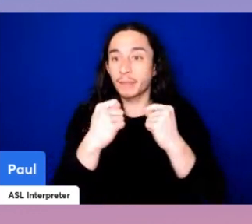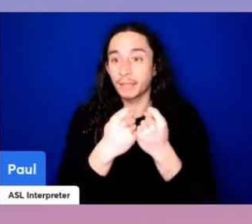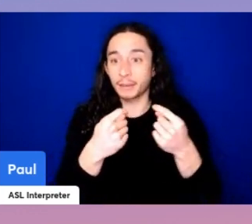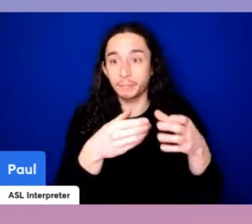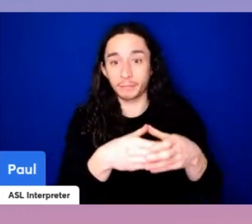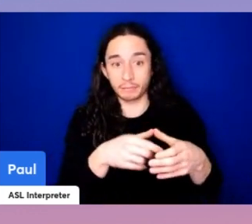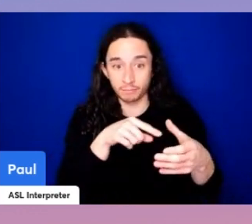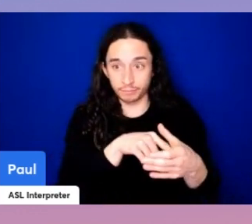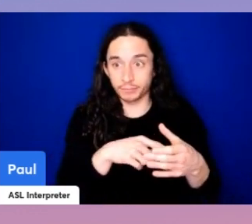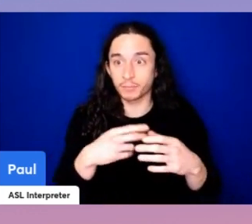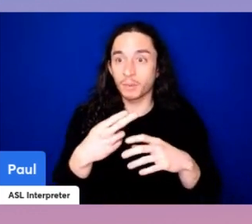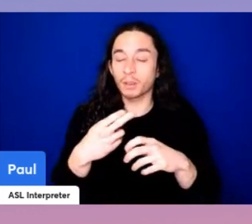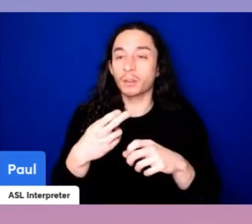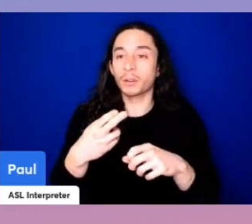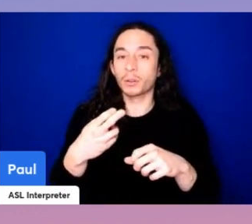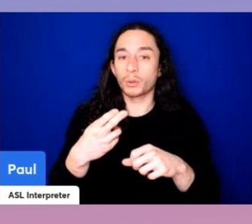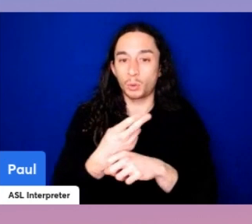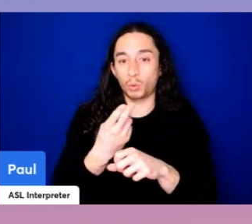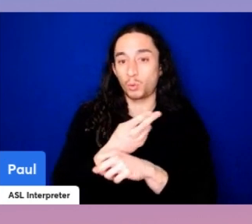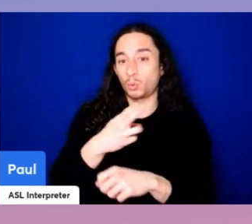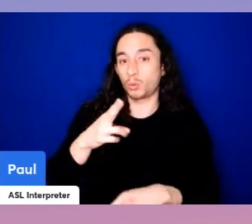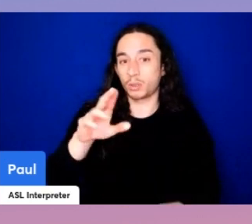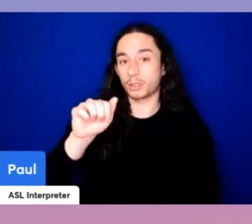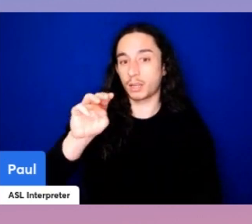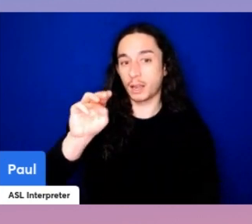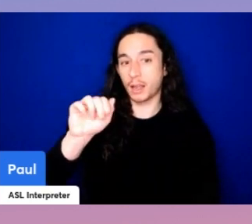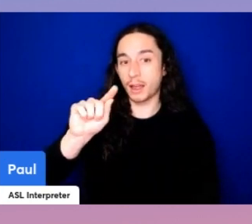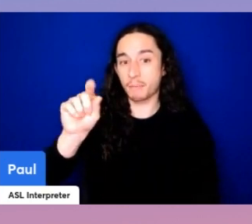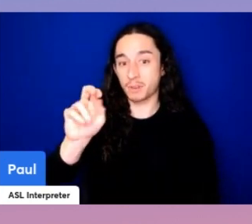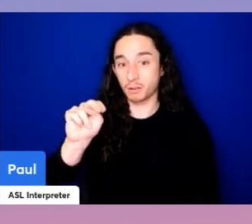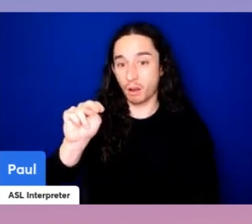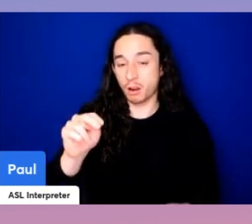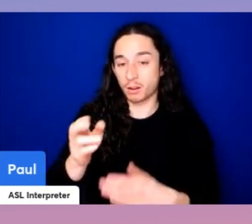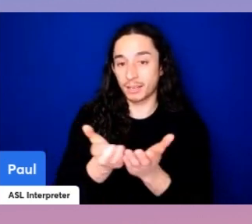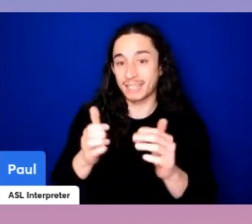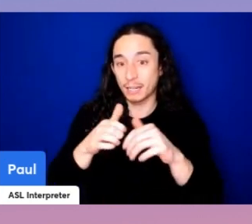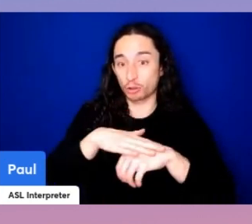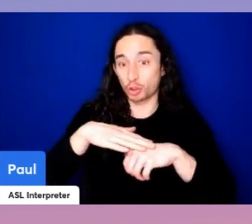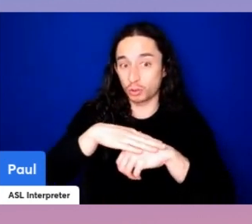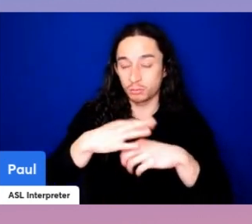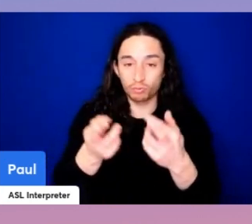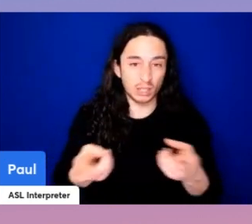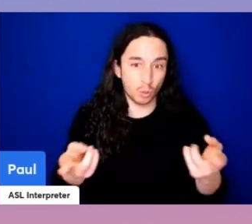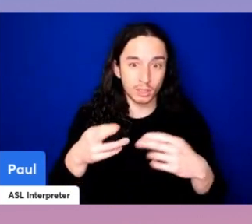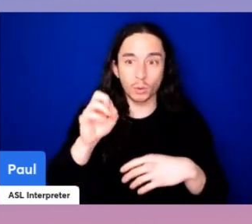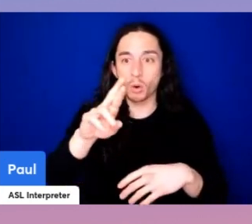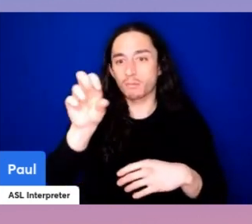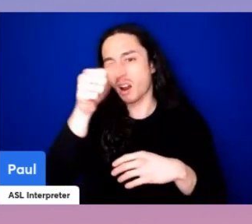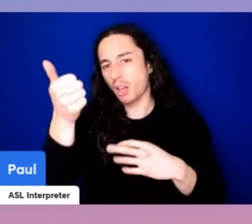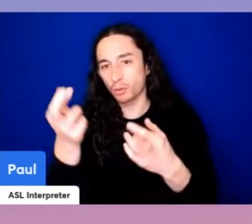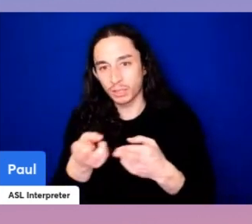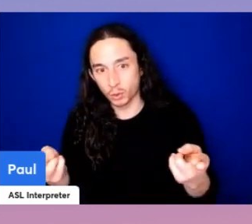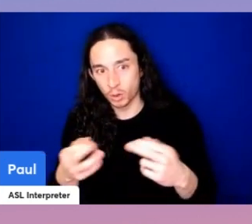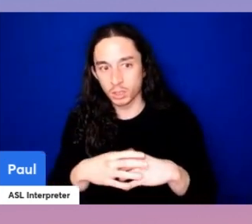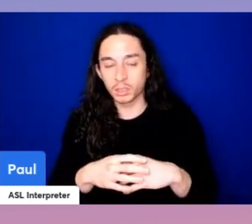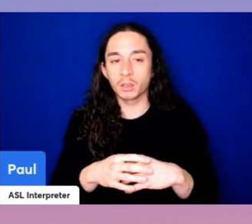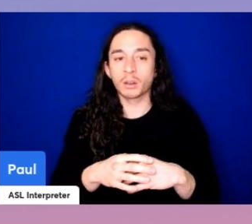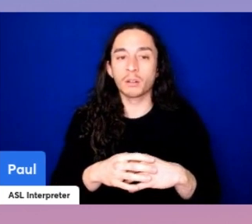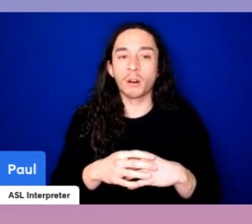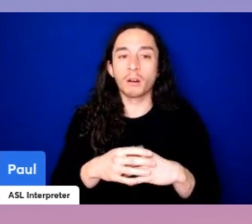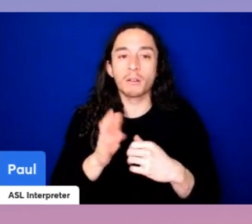that use Amazon Elastic Container Services or another resources for the